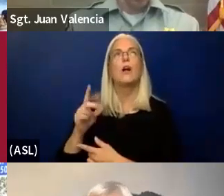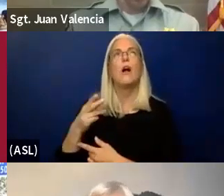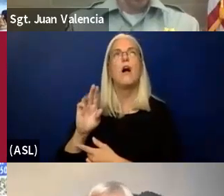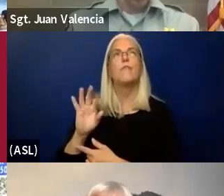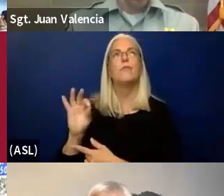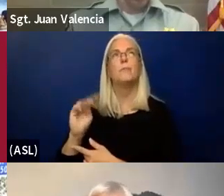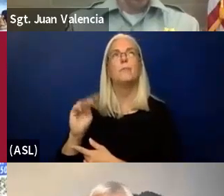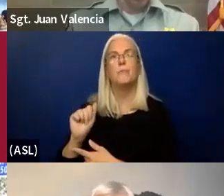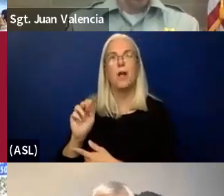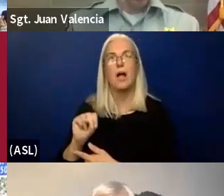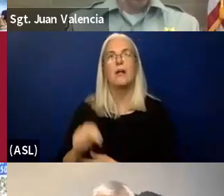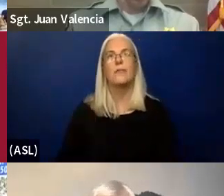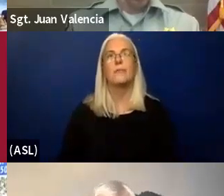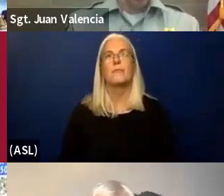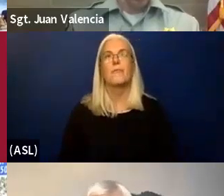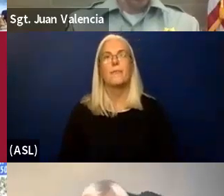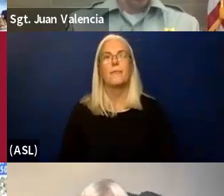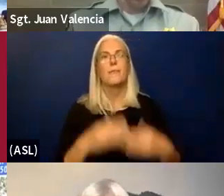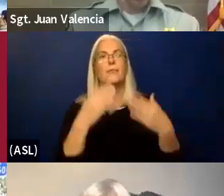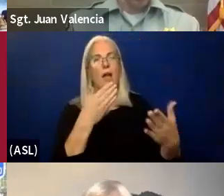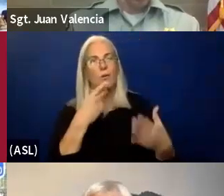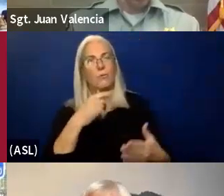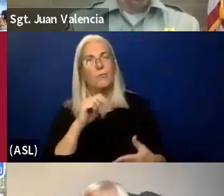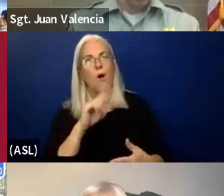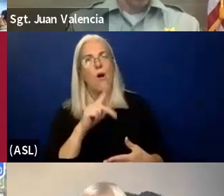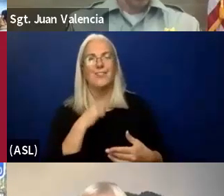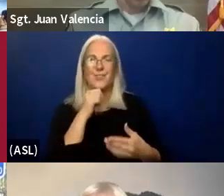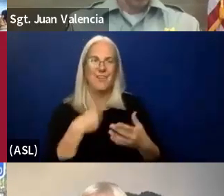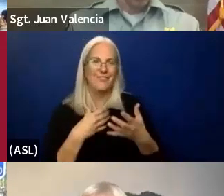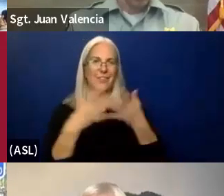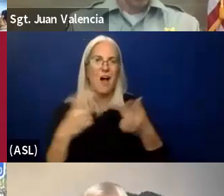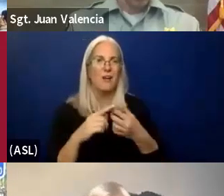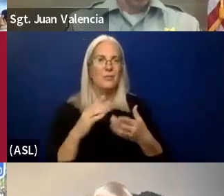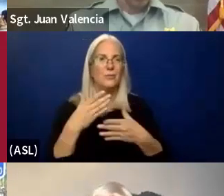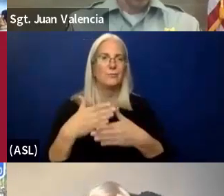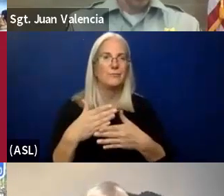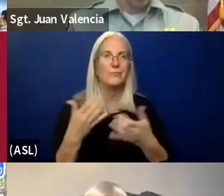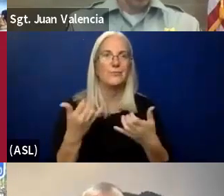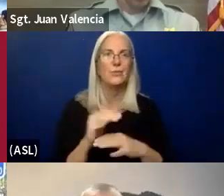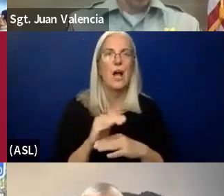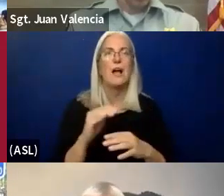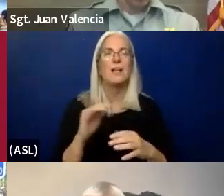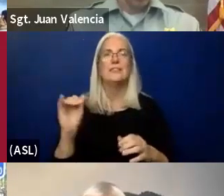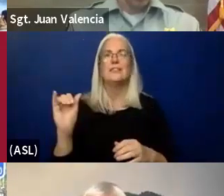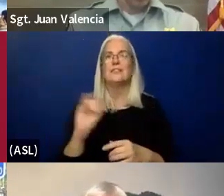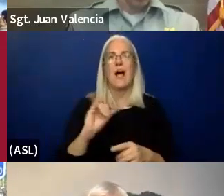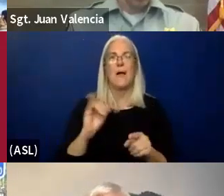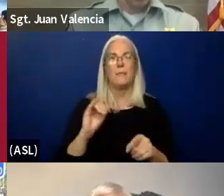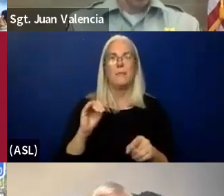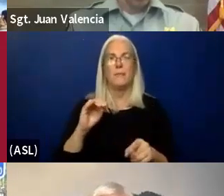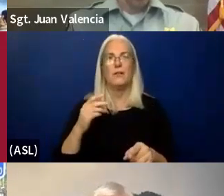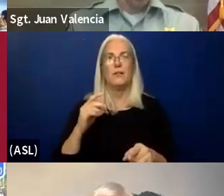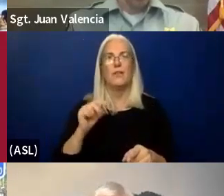to add other than we're going for that 90% federal match in a couple of different ways. Mike mentioned